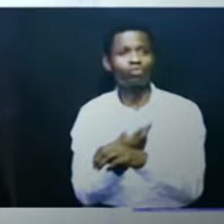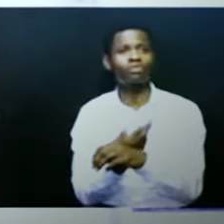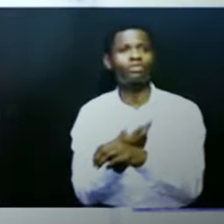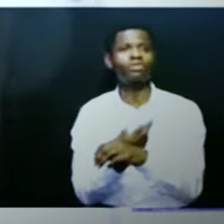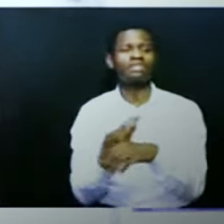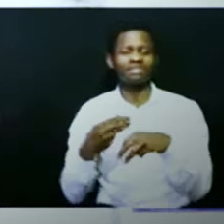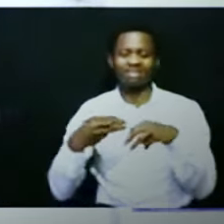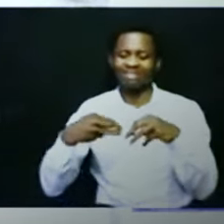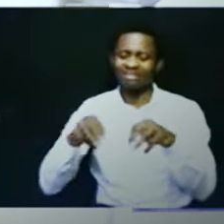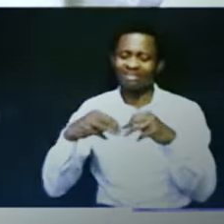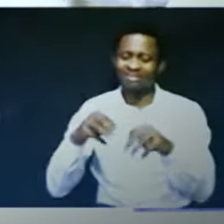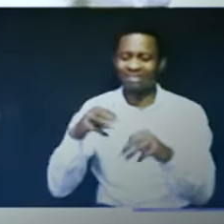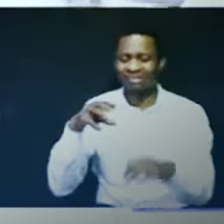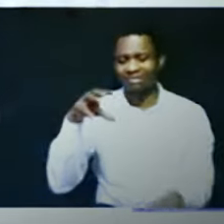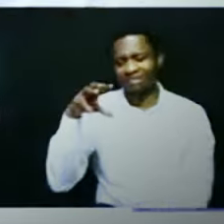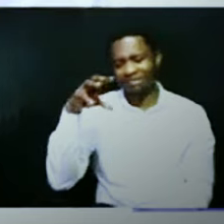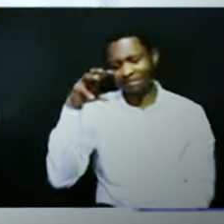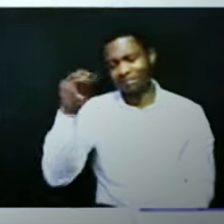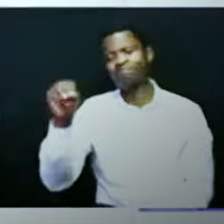Unless